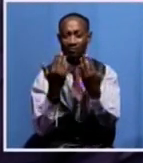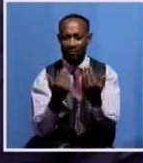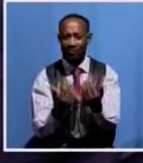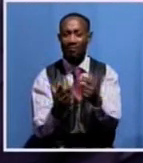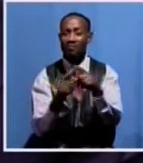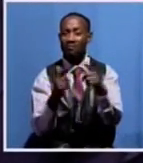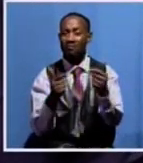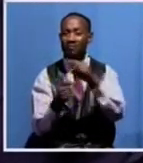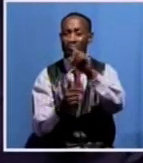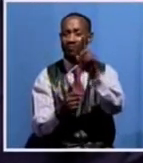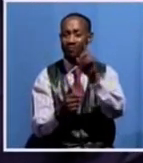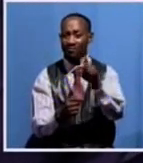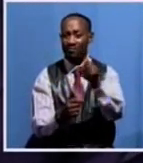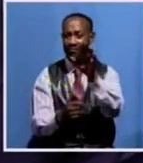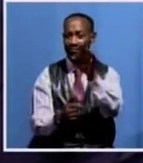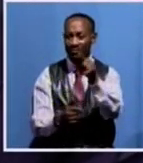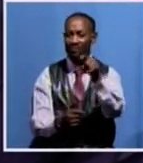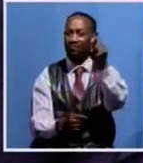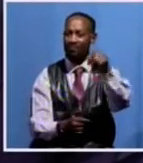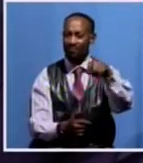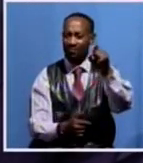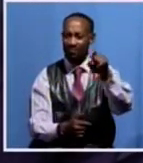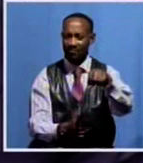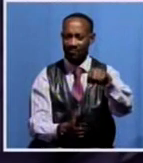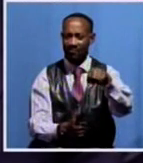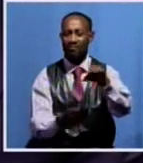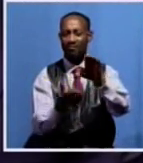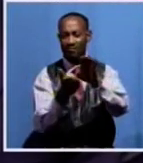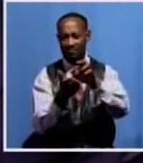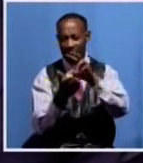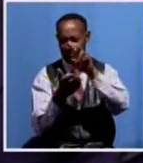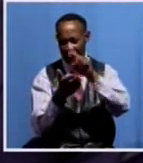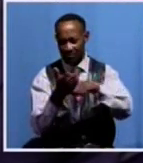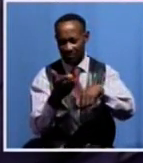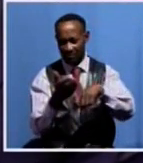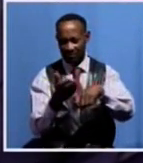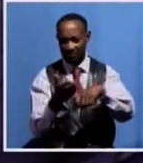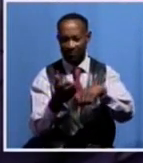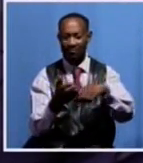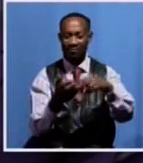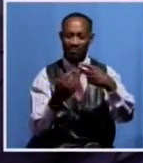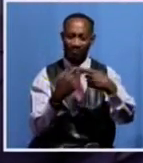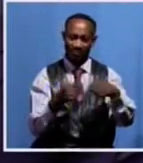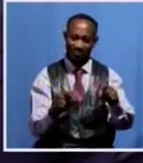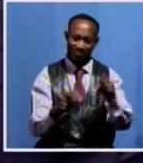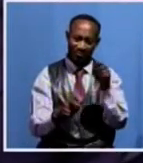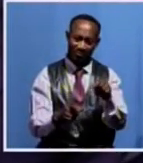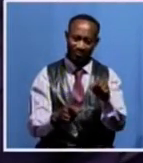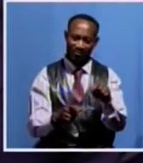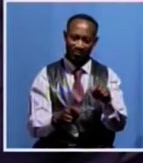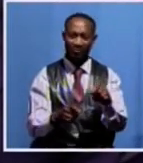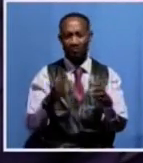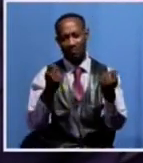be answered was, do we need to change the VAT regime, or do we need to change the administration of the